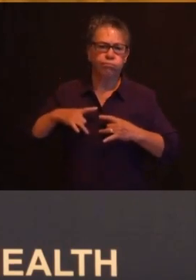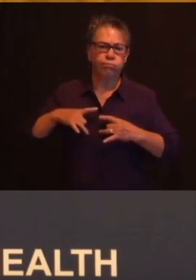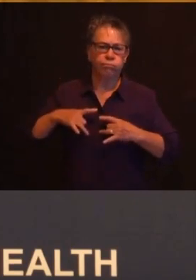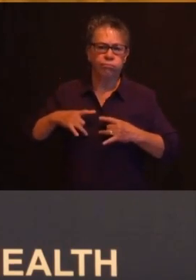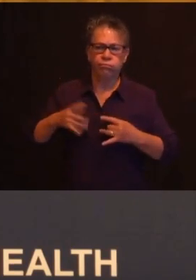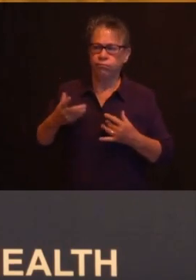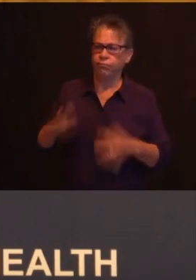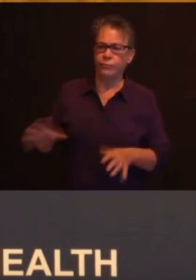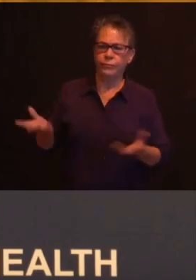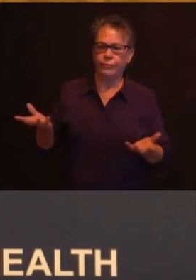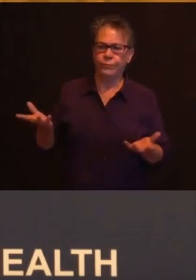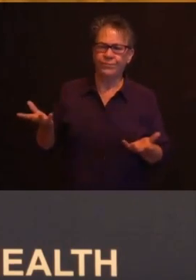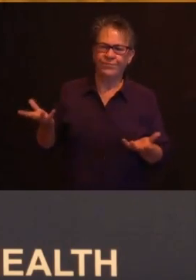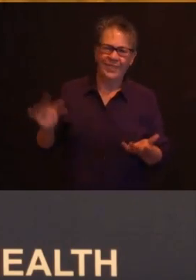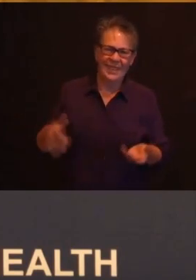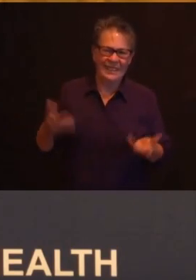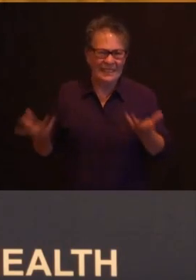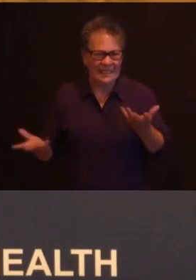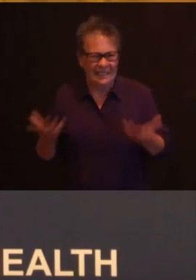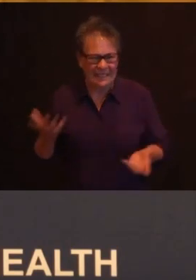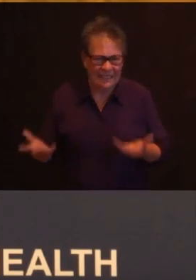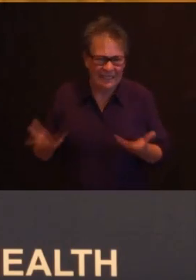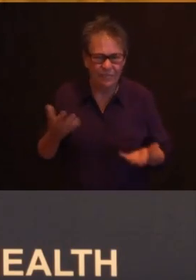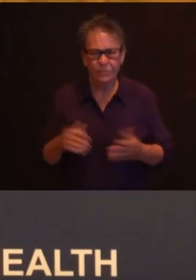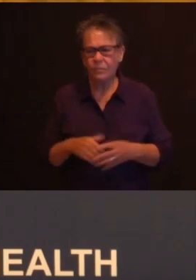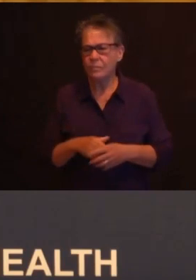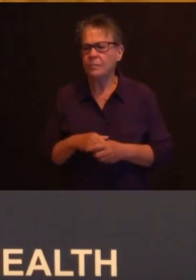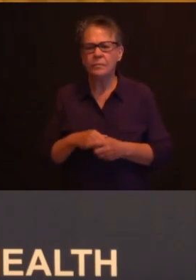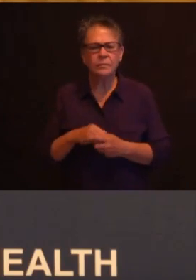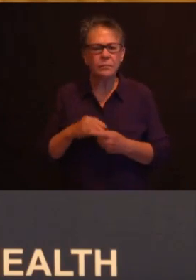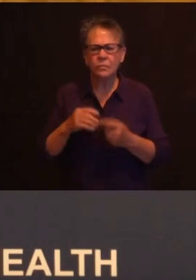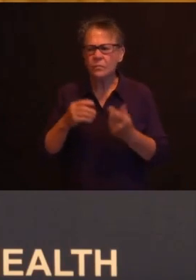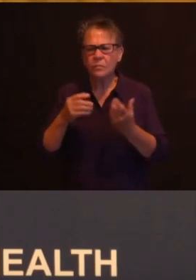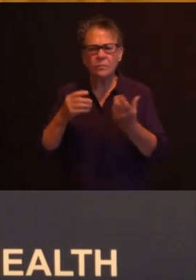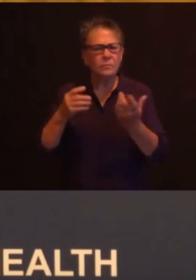on who's working and who's not working, other than I don't know where we'd be without